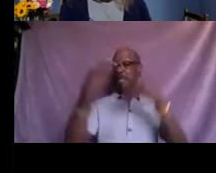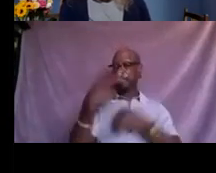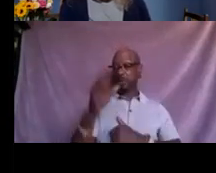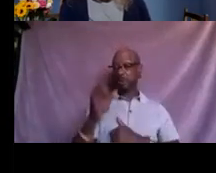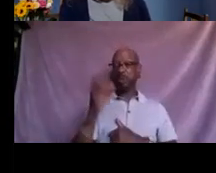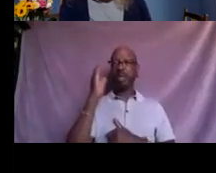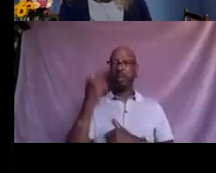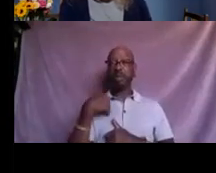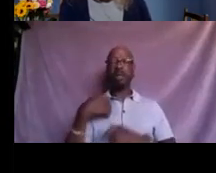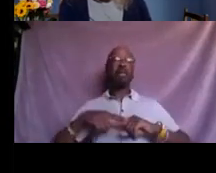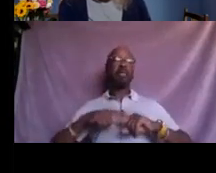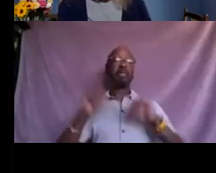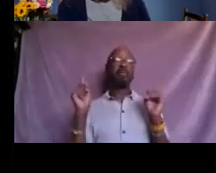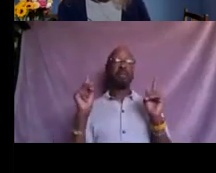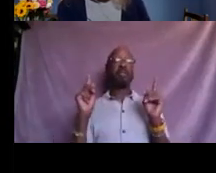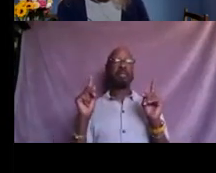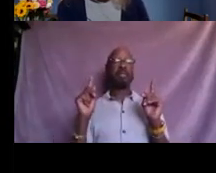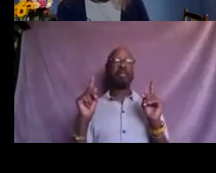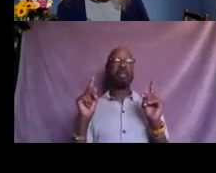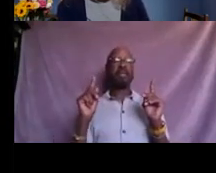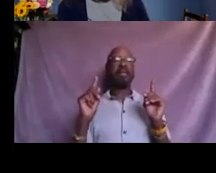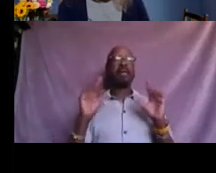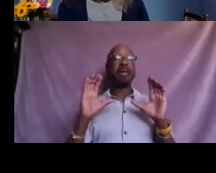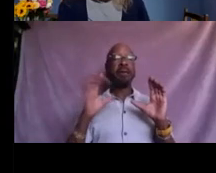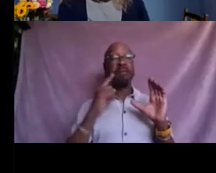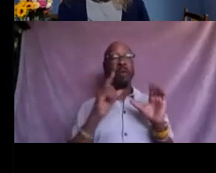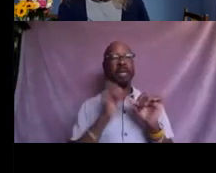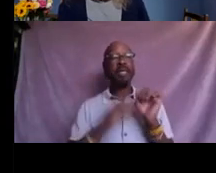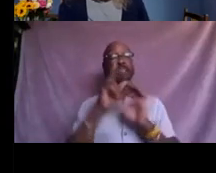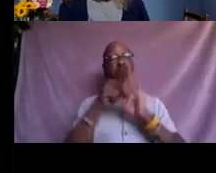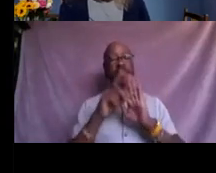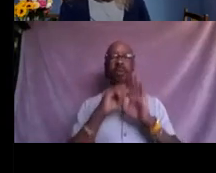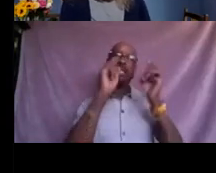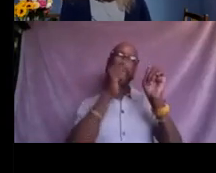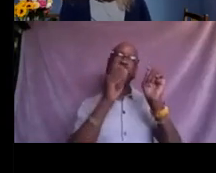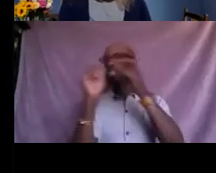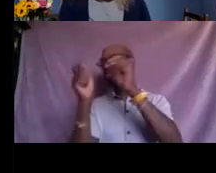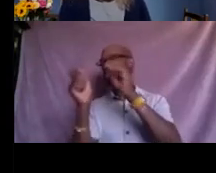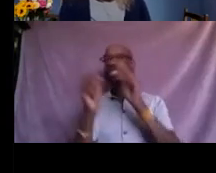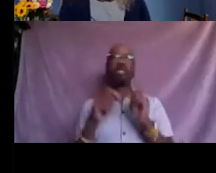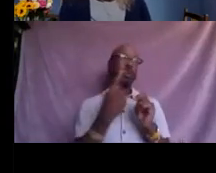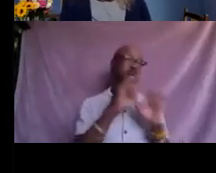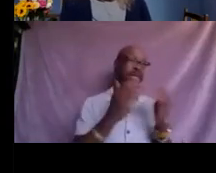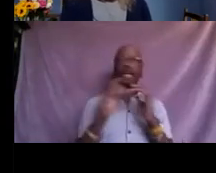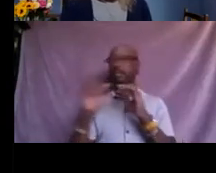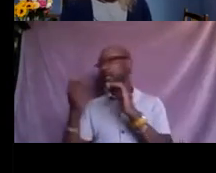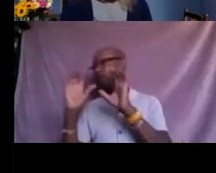a different Google Classroom for each period, just so I could, adjust things. If we got something in one class one day and not the